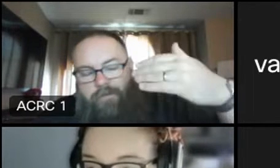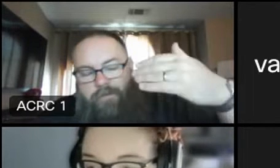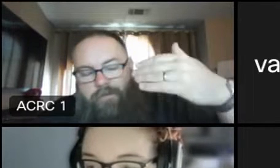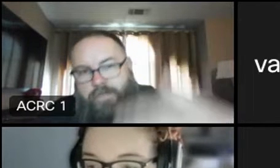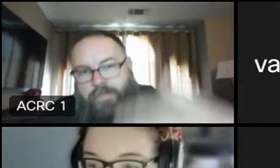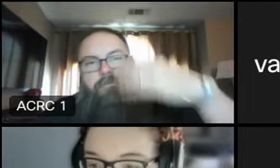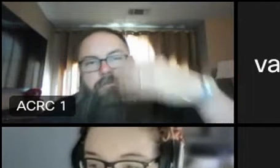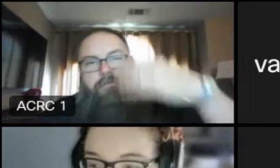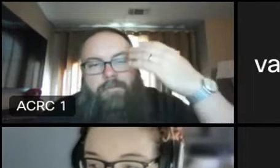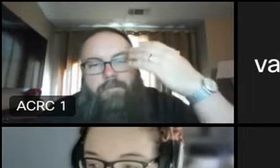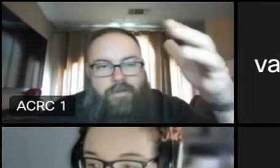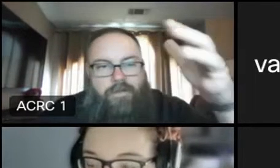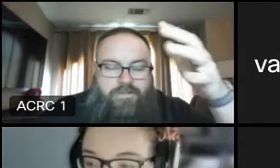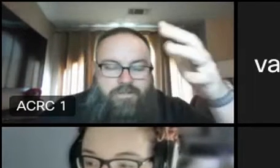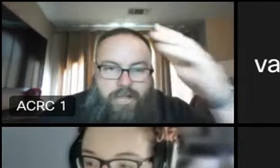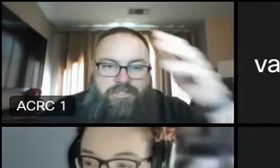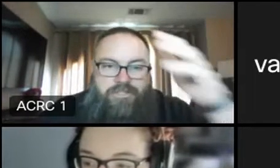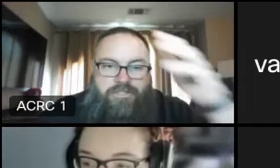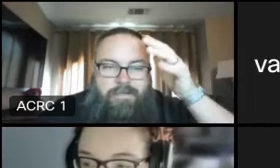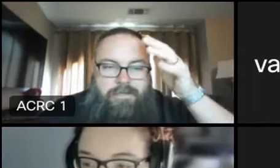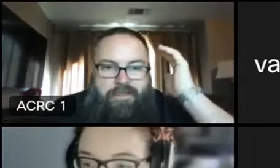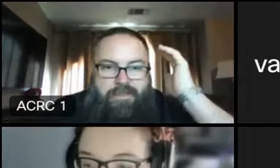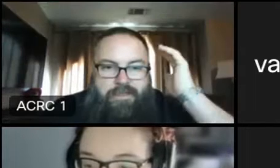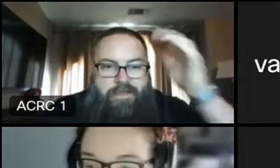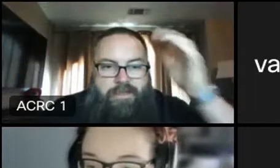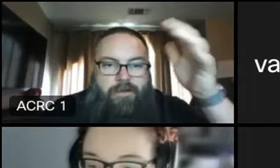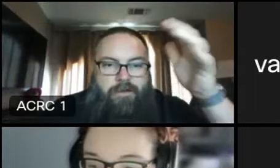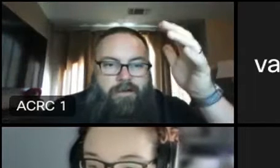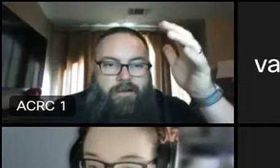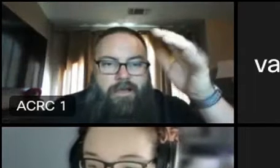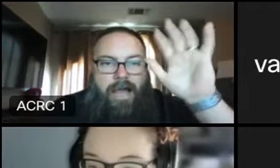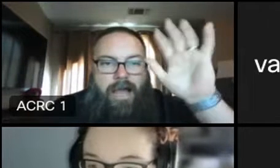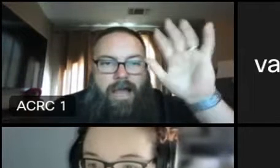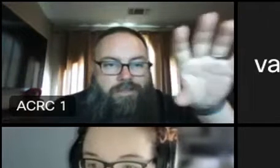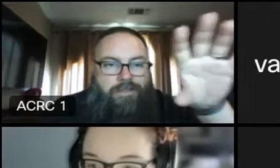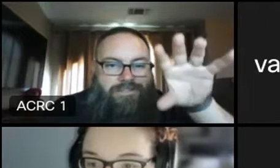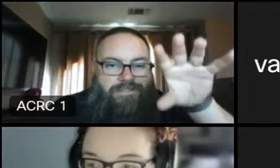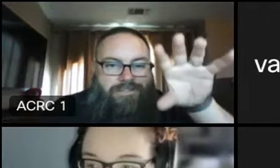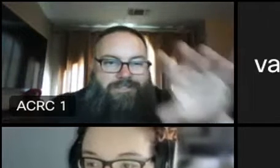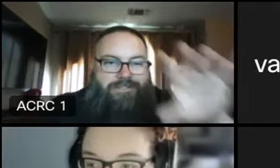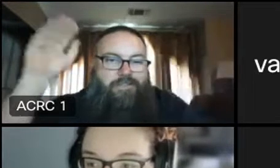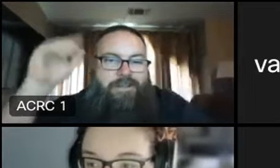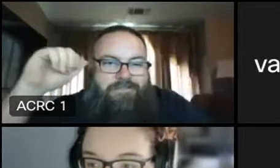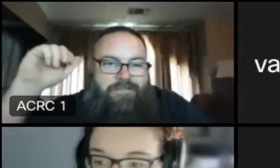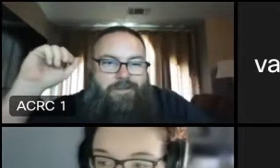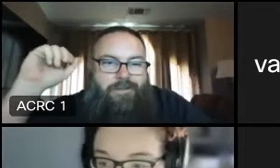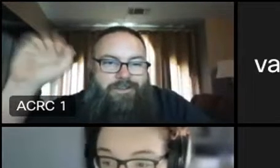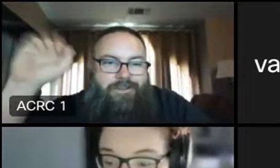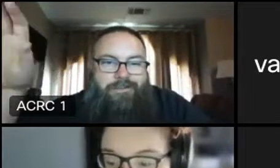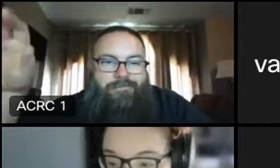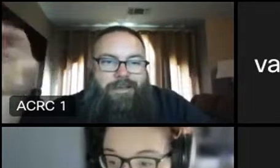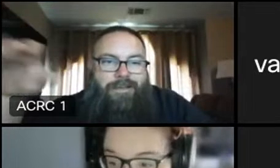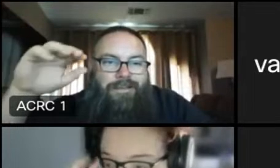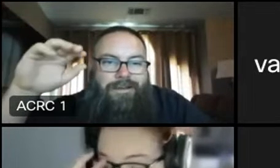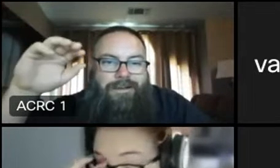been doing a very good job keeping up communication with the challenges that they're facing right now. I don't know the extent to which day programs have somewhat gone